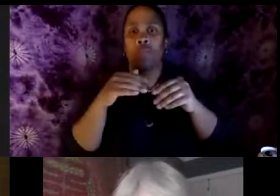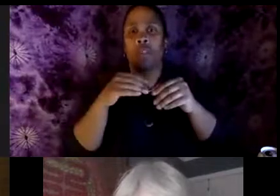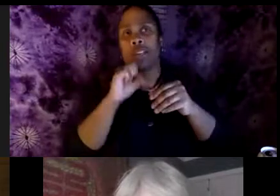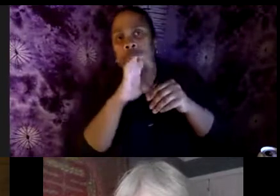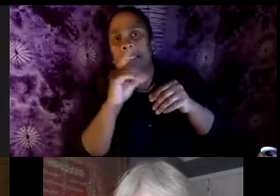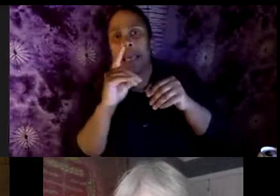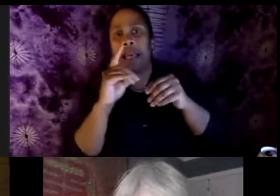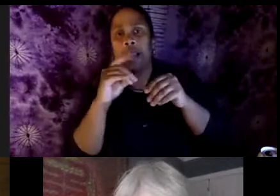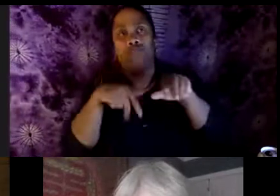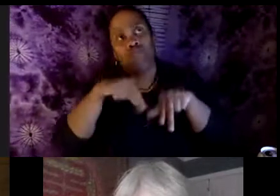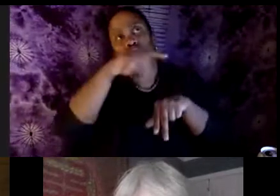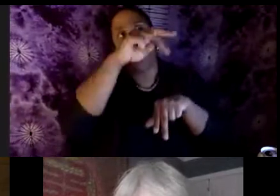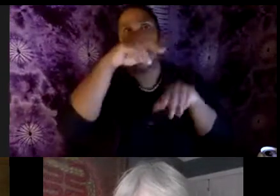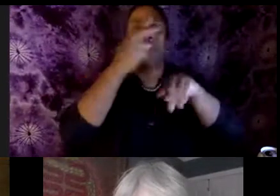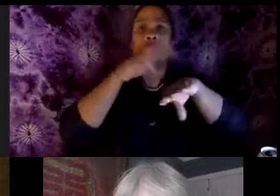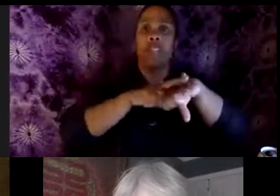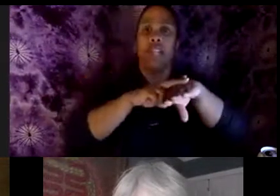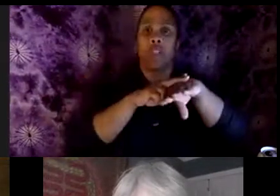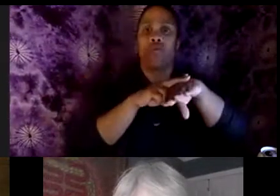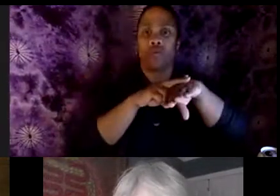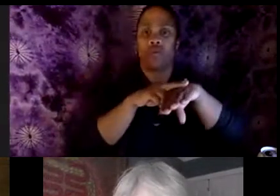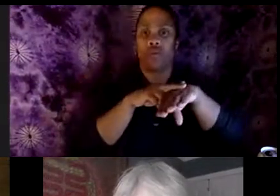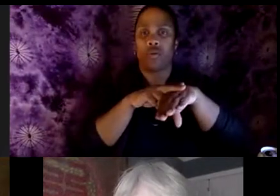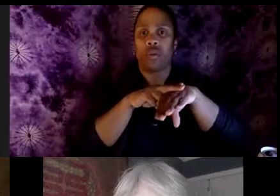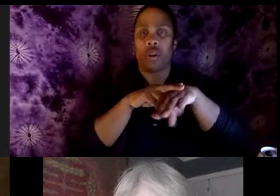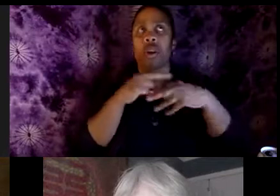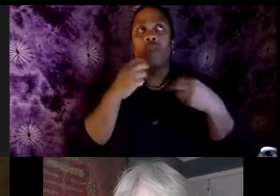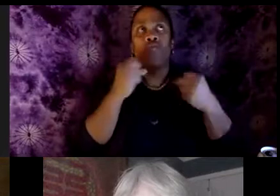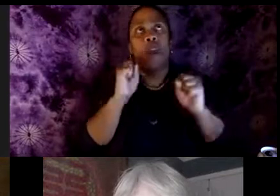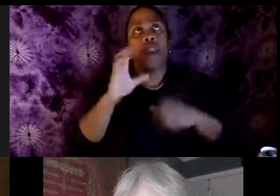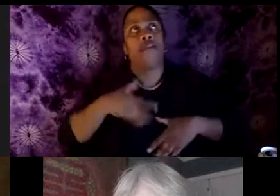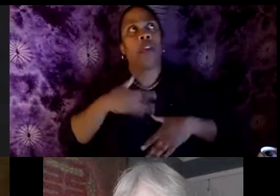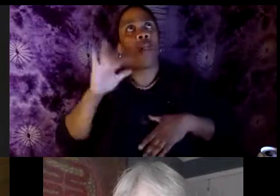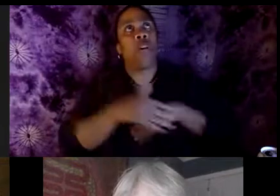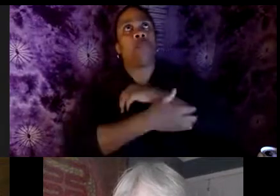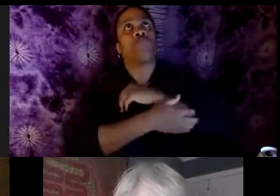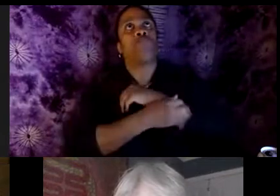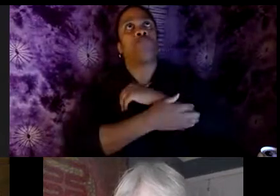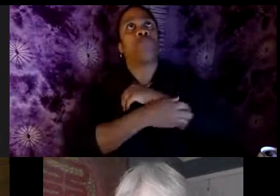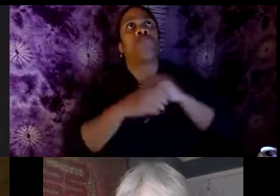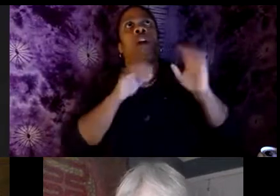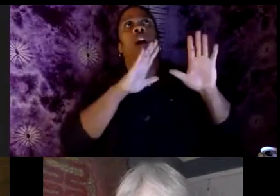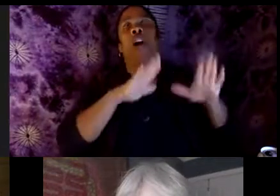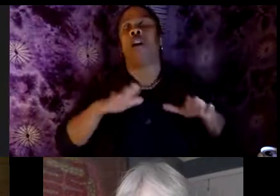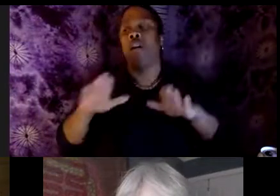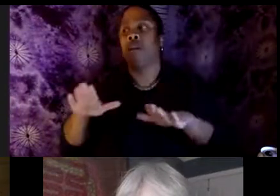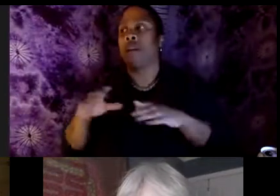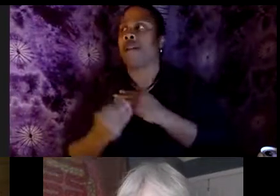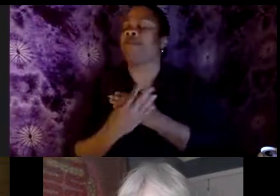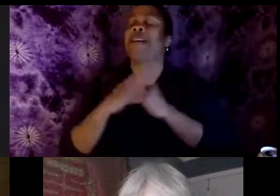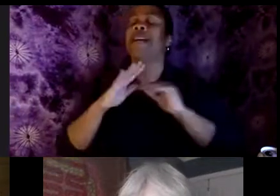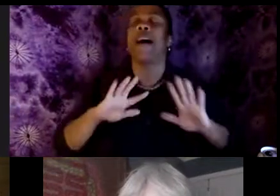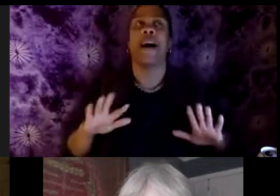out into nature, ground yourself, feel that calming effect that, you know, nature has on you.